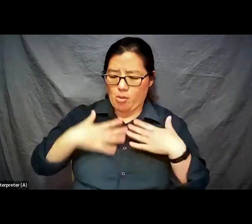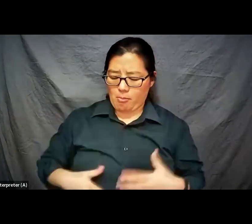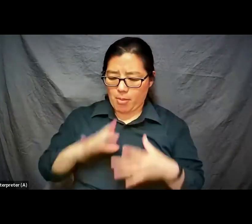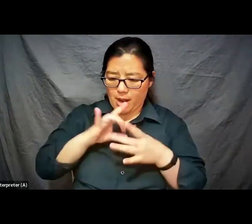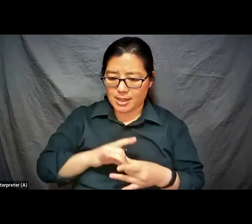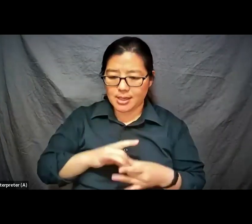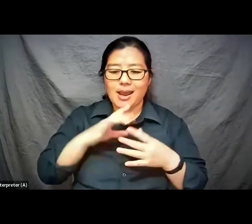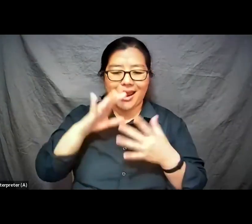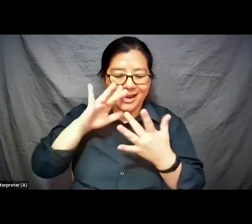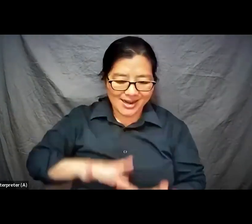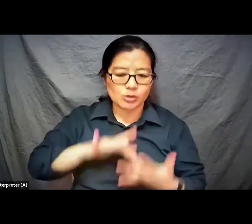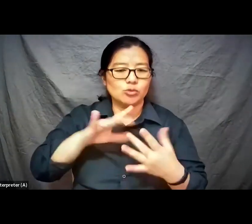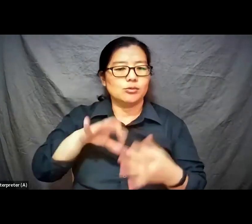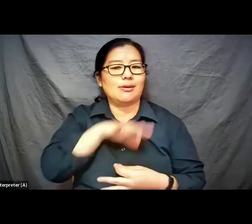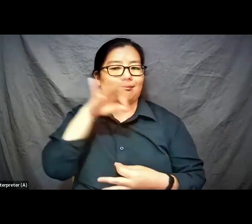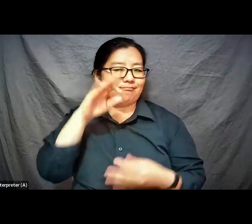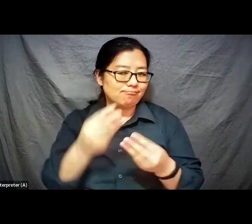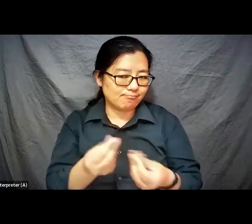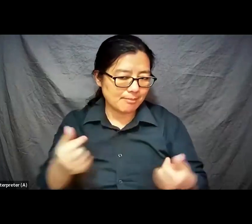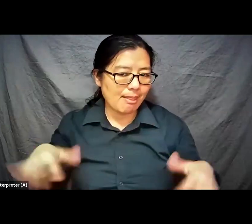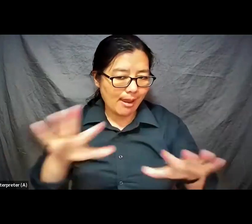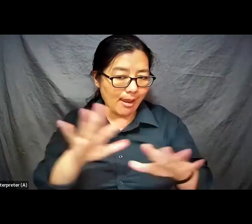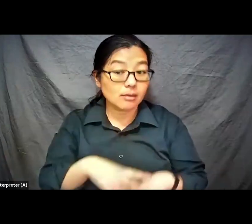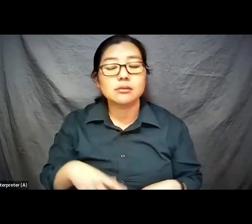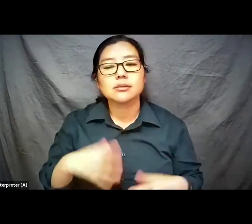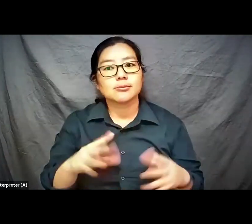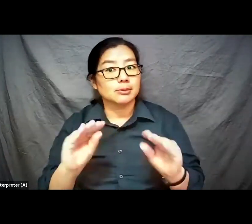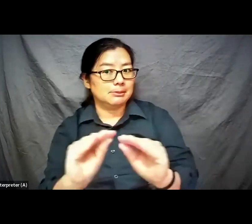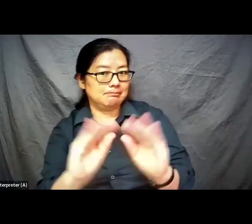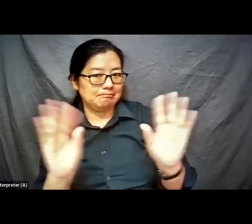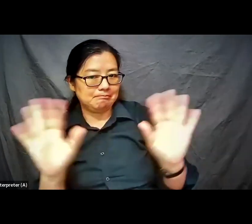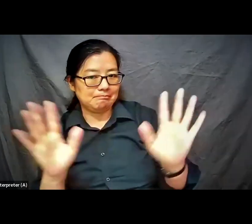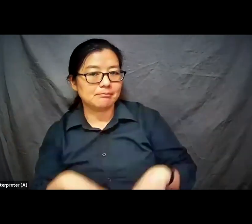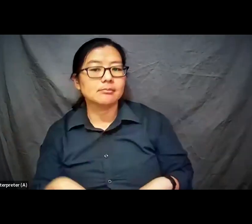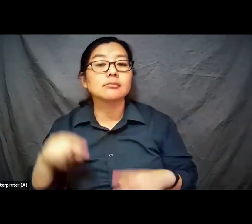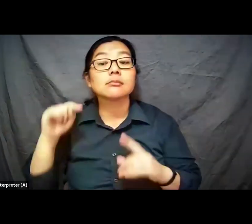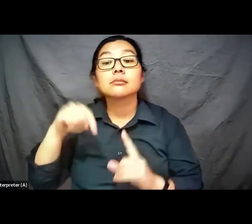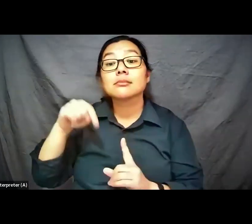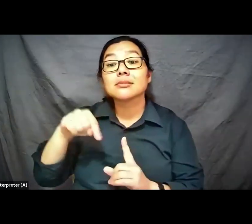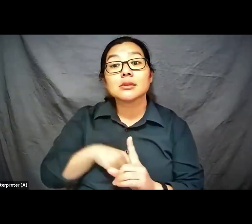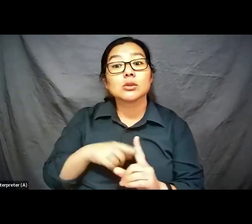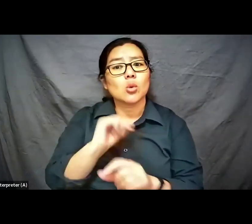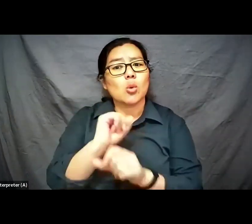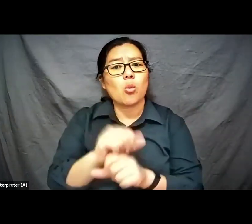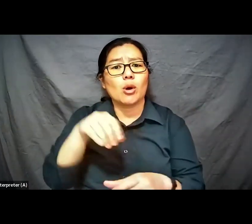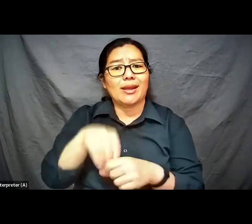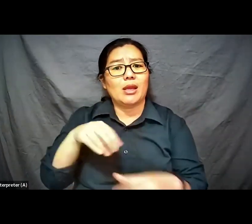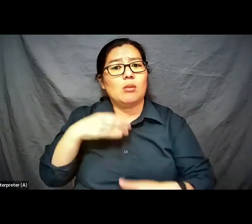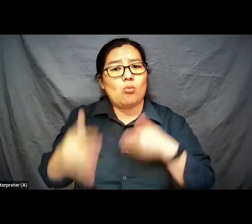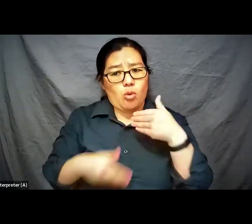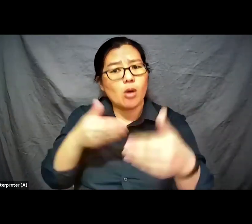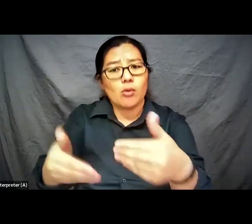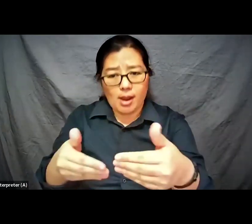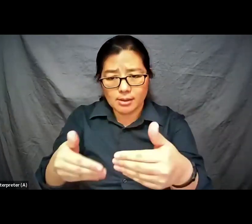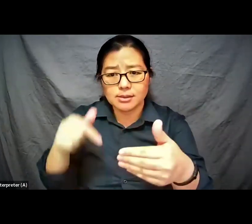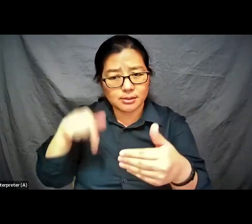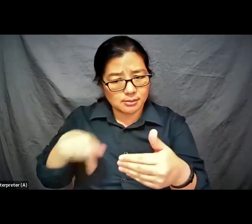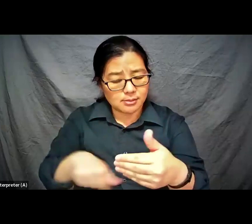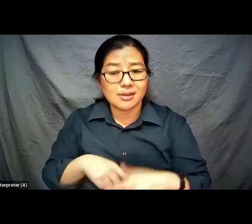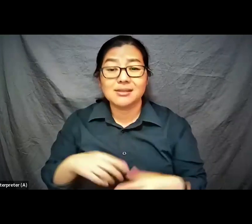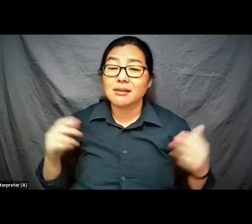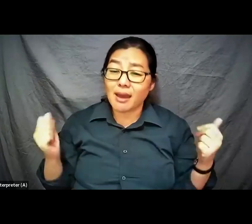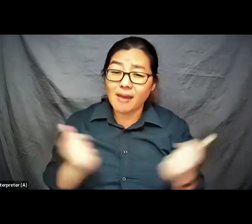spirit. I just want to be explicit. This is very much a work in progress. These are all things I've